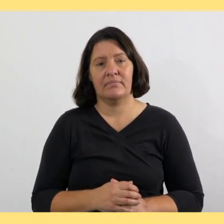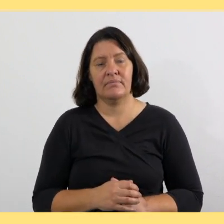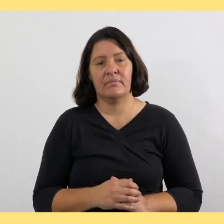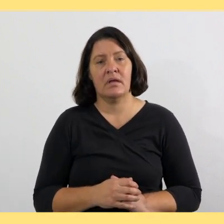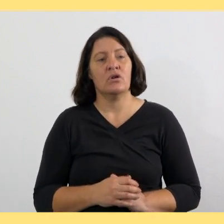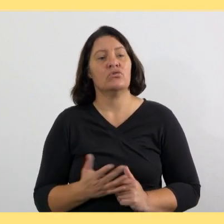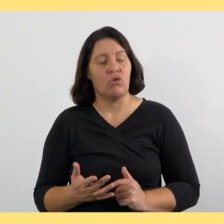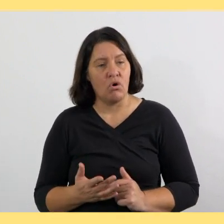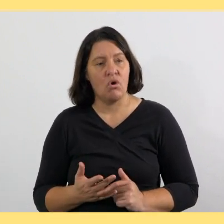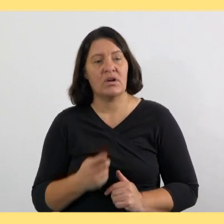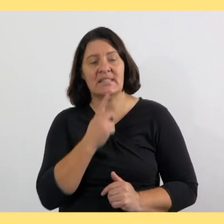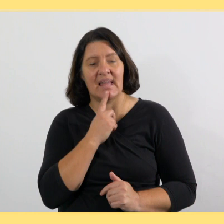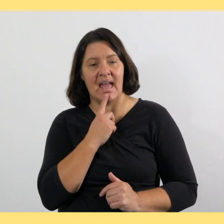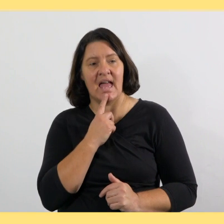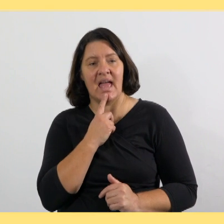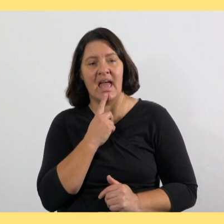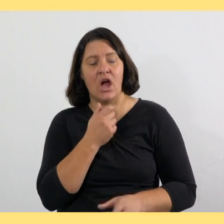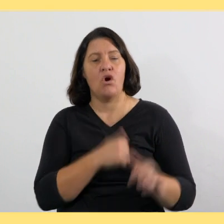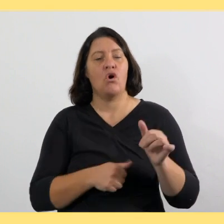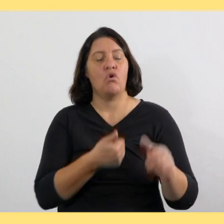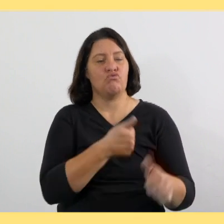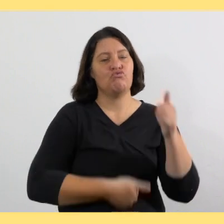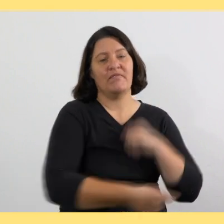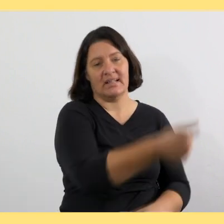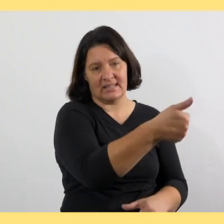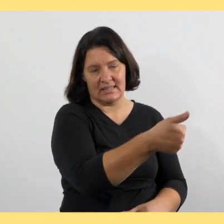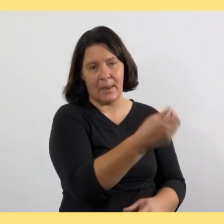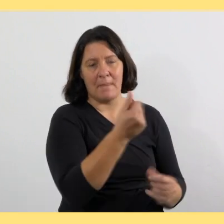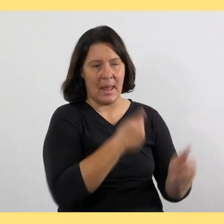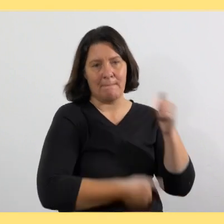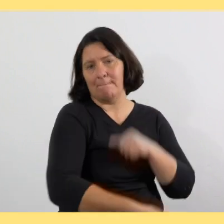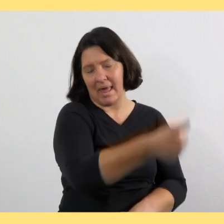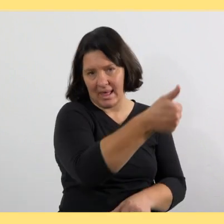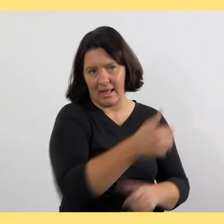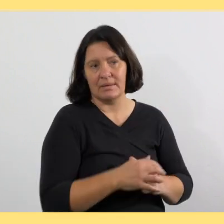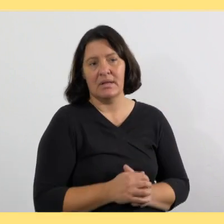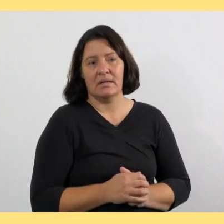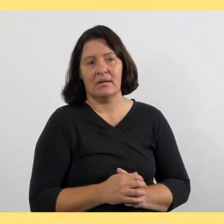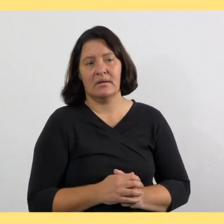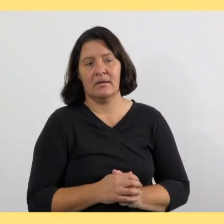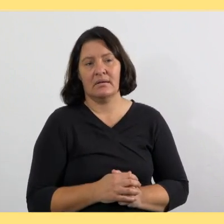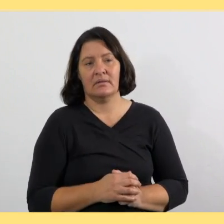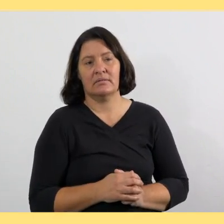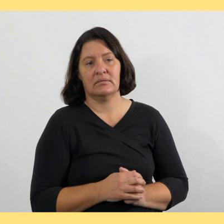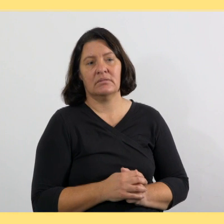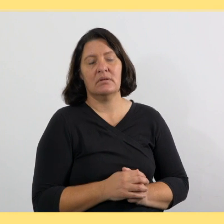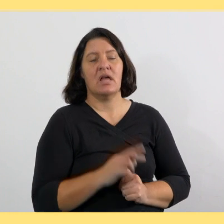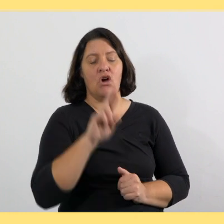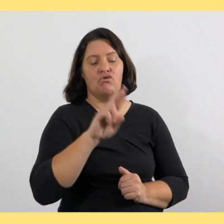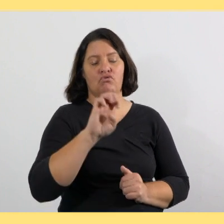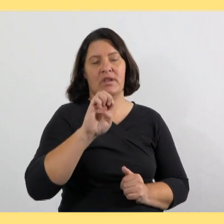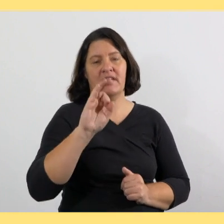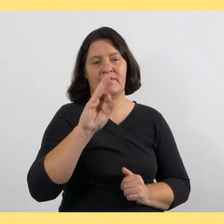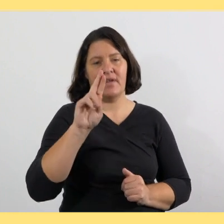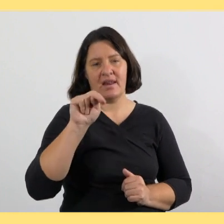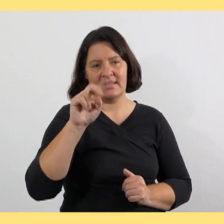I can say refund here. I can say it's a refund. All right, so it's bank, CPJ, and